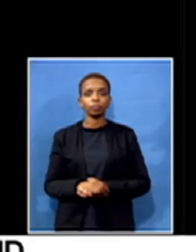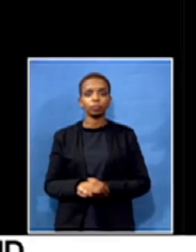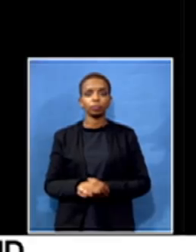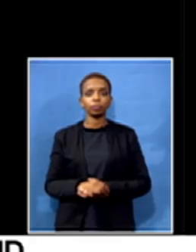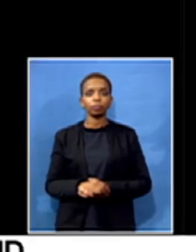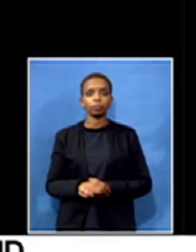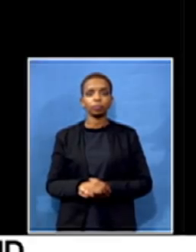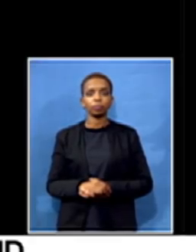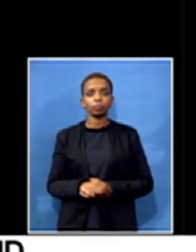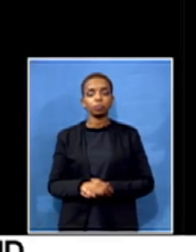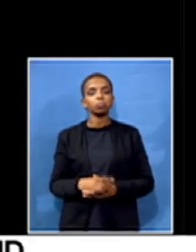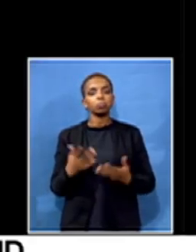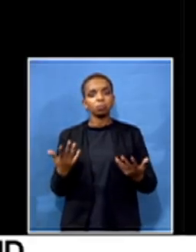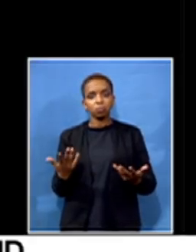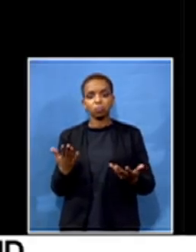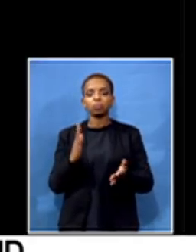And of course,